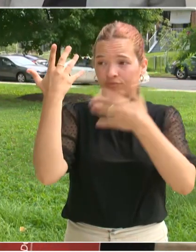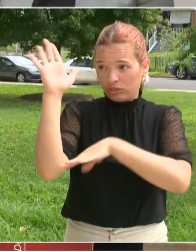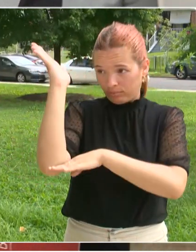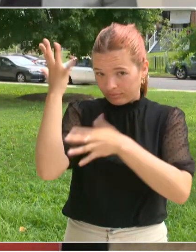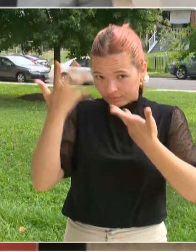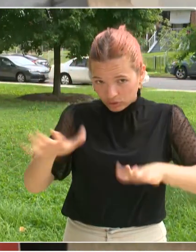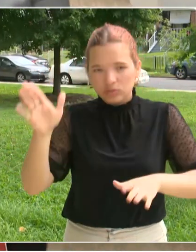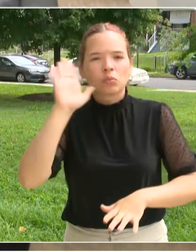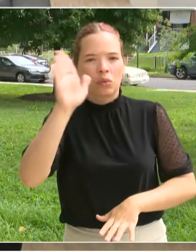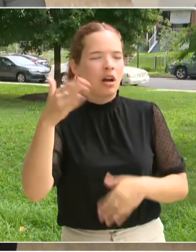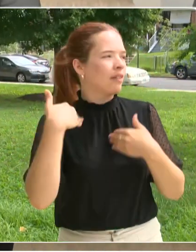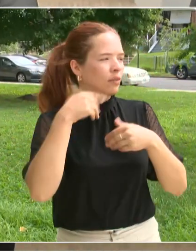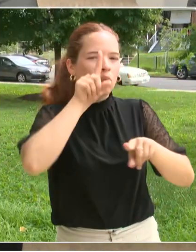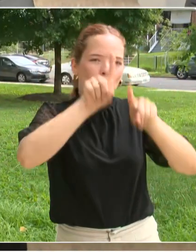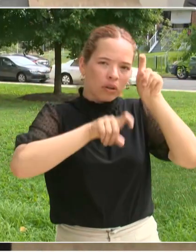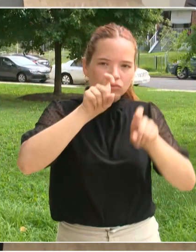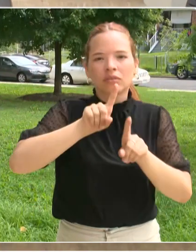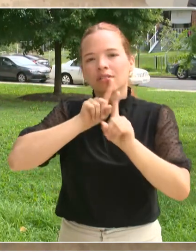Thank you.